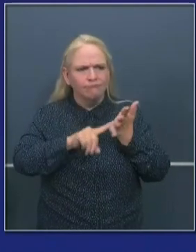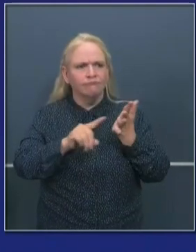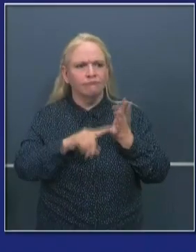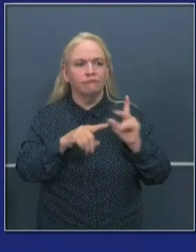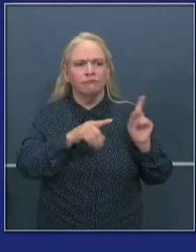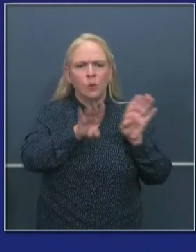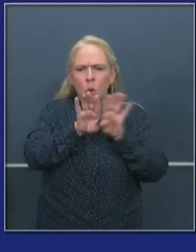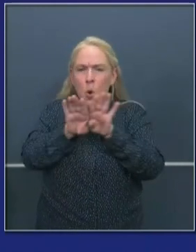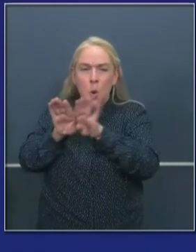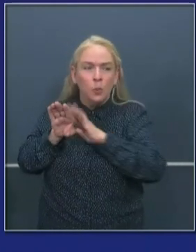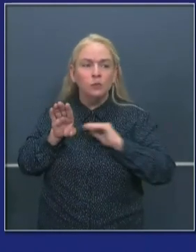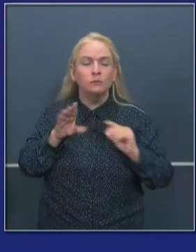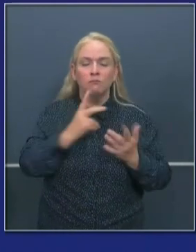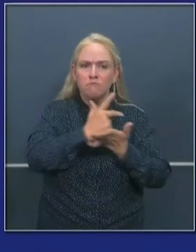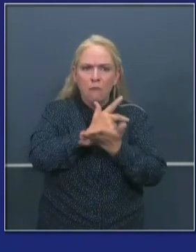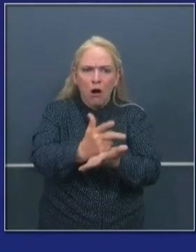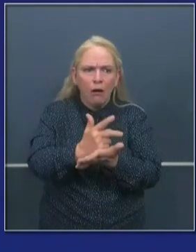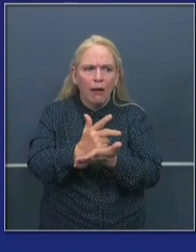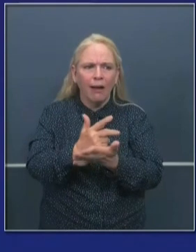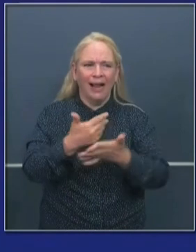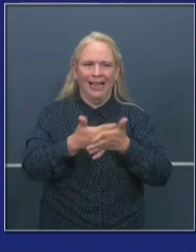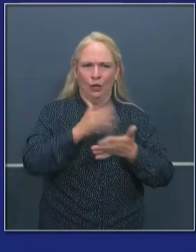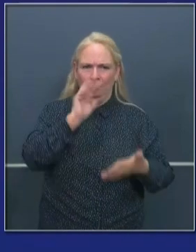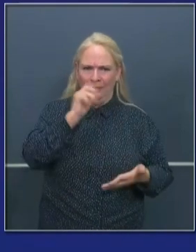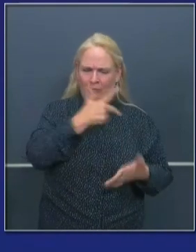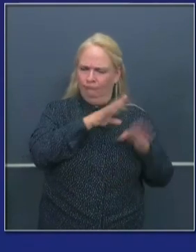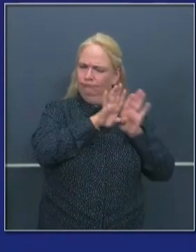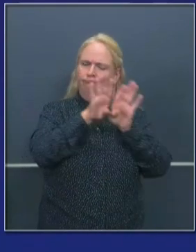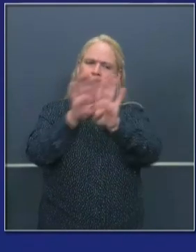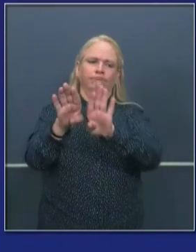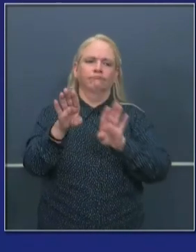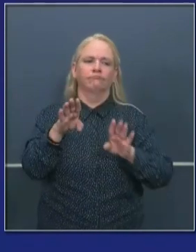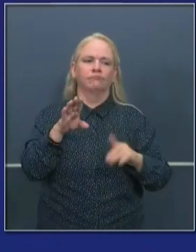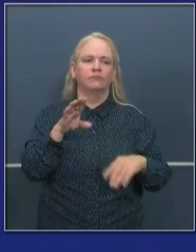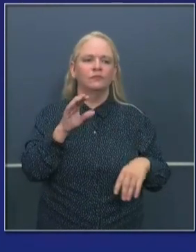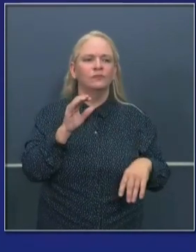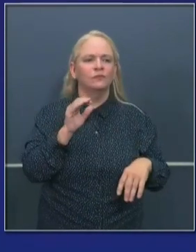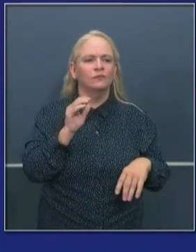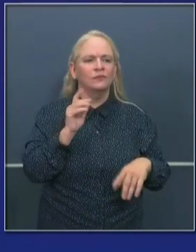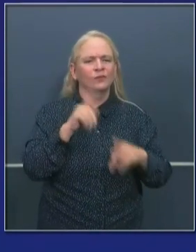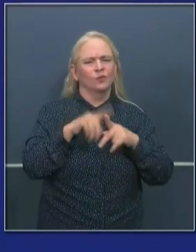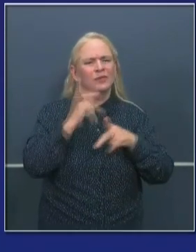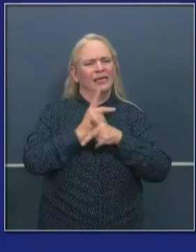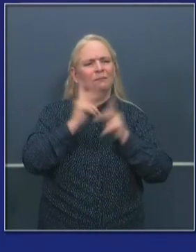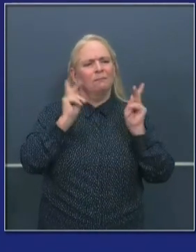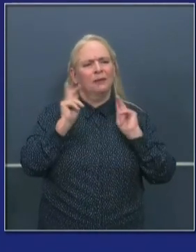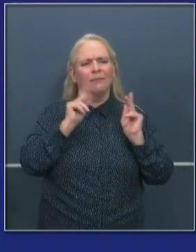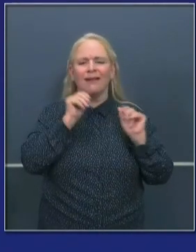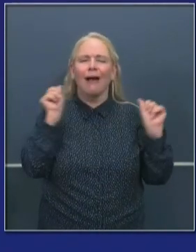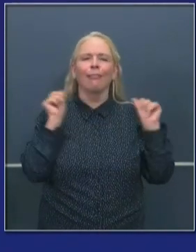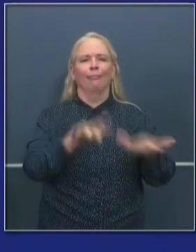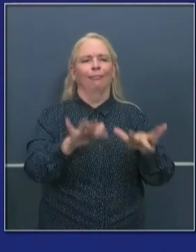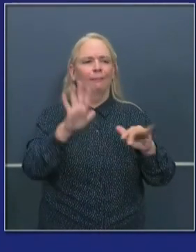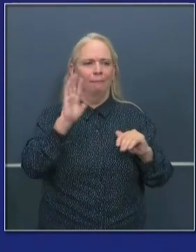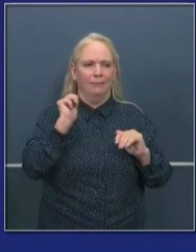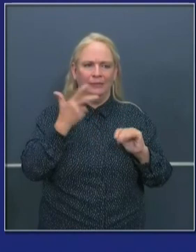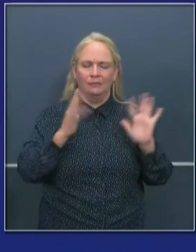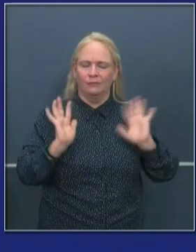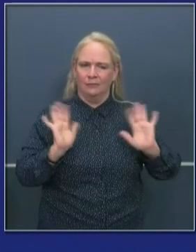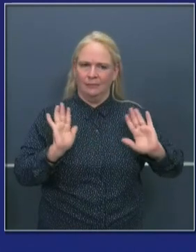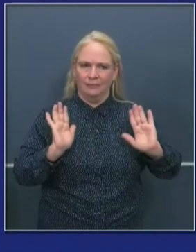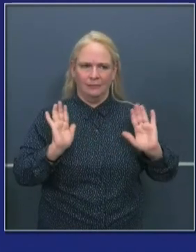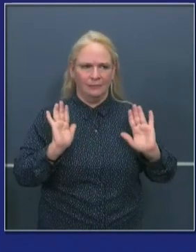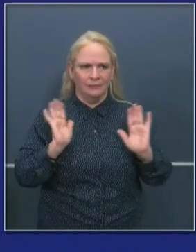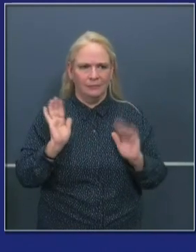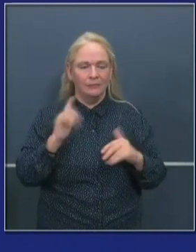help decompress their beaches over the 4th of July weekend. We want to applaud that, want to acknowledge that, and also just thank, again, the leadership